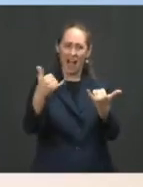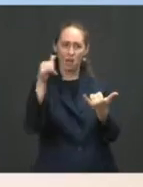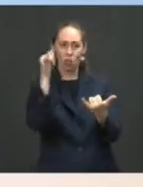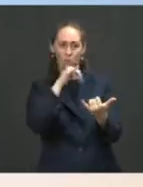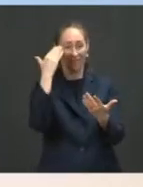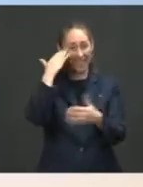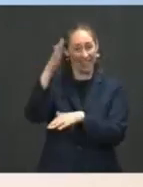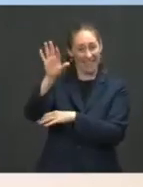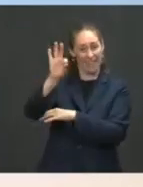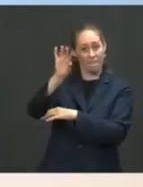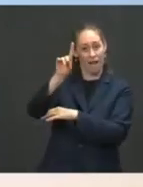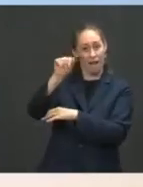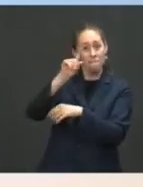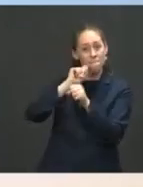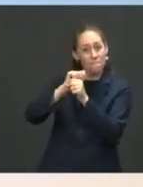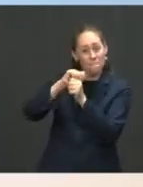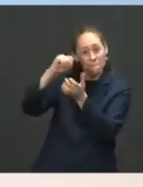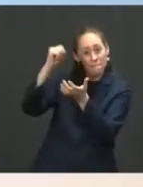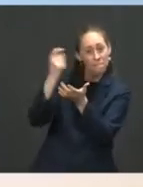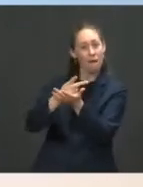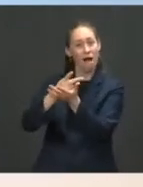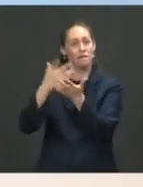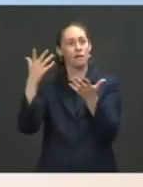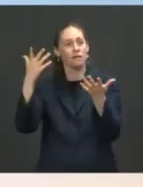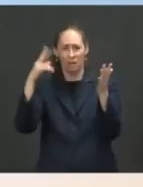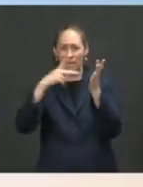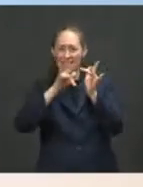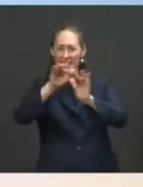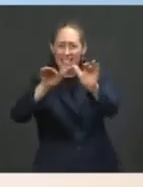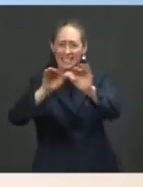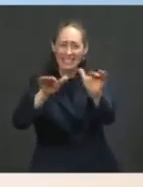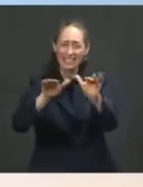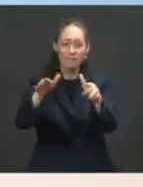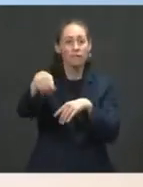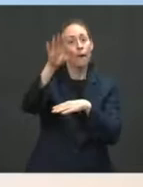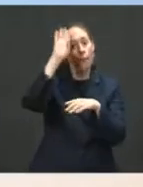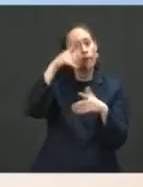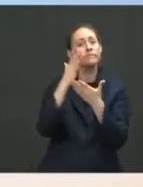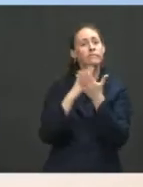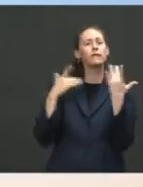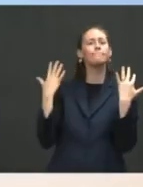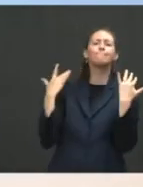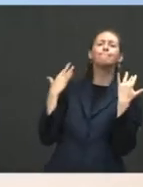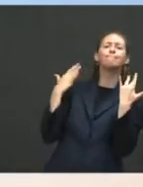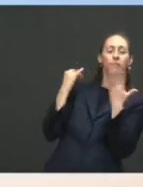independent approval to reach out to Americans who were waiting for that moment to let them know.